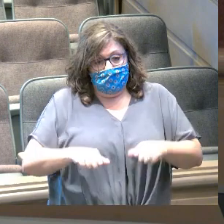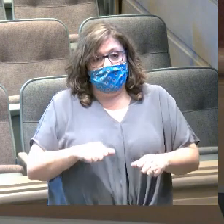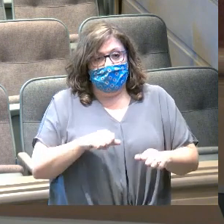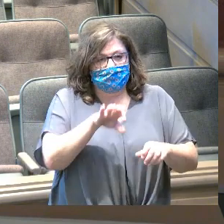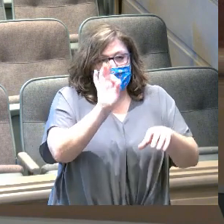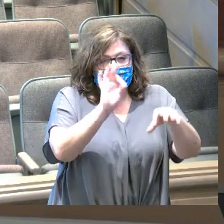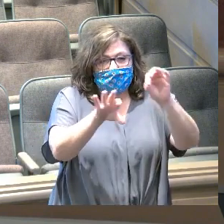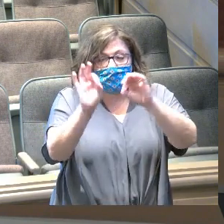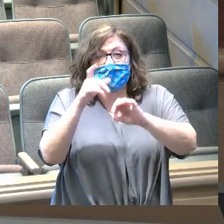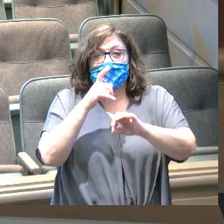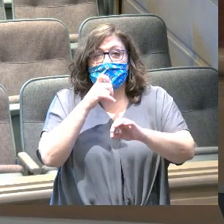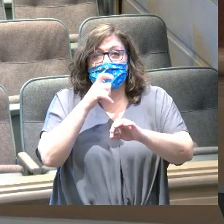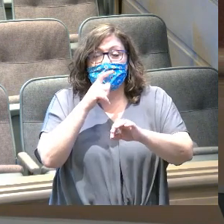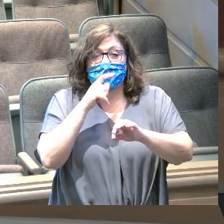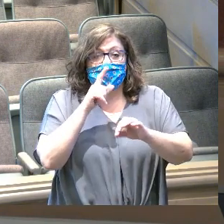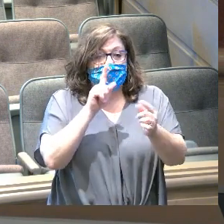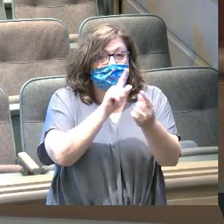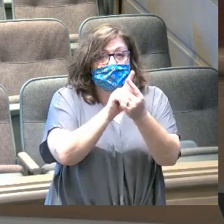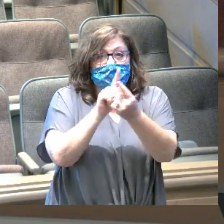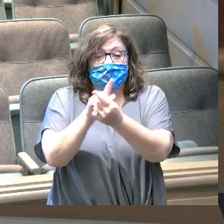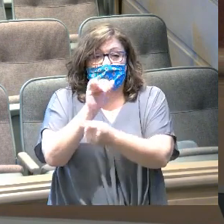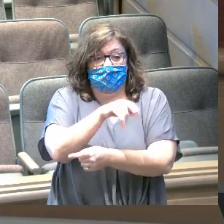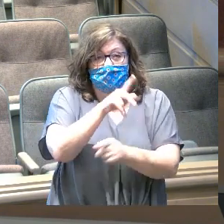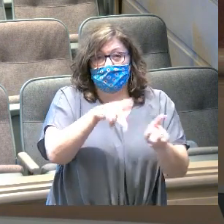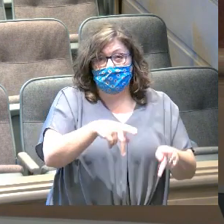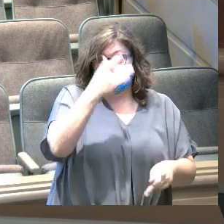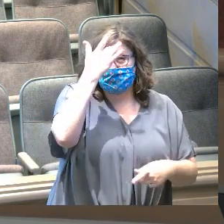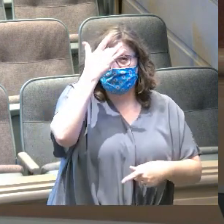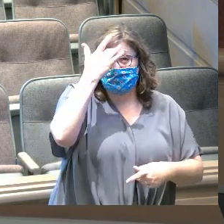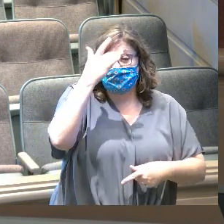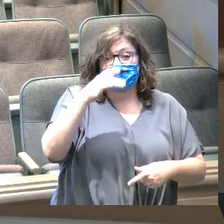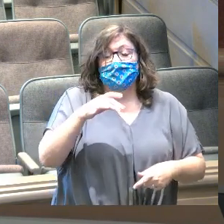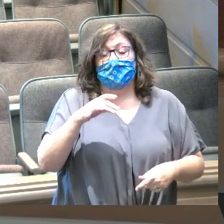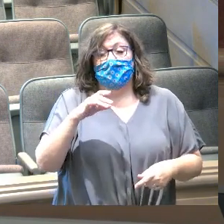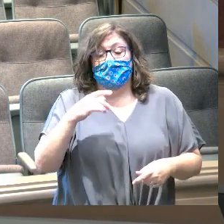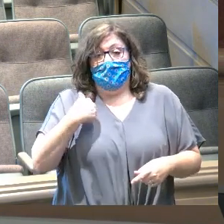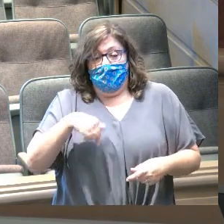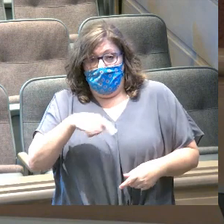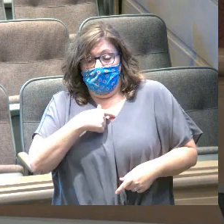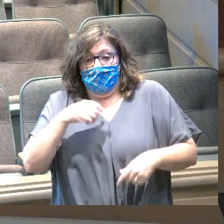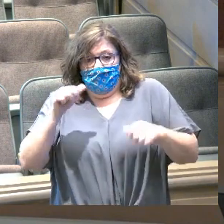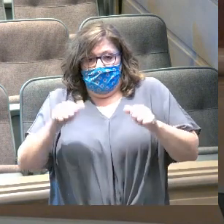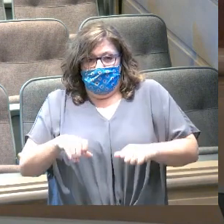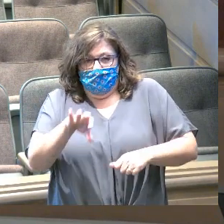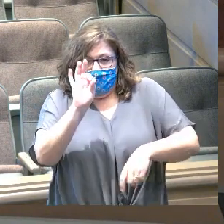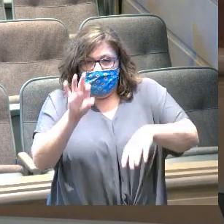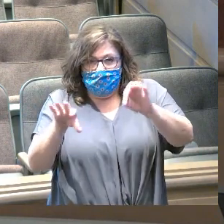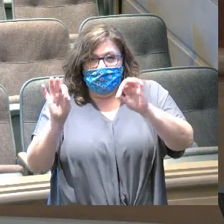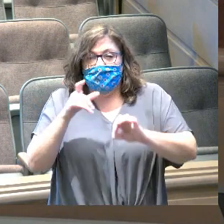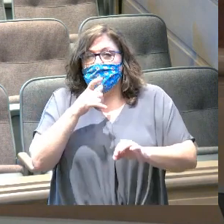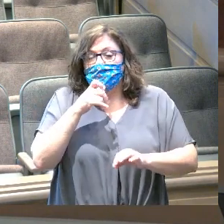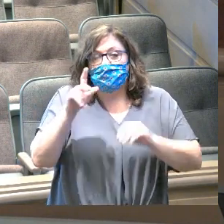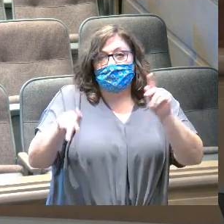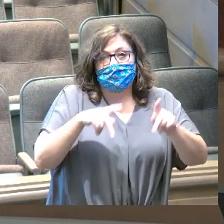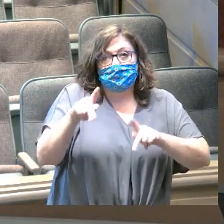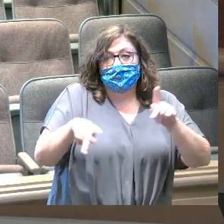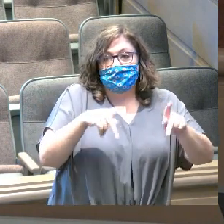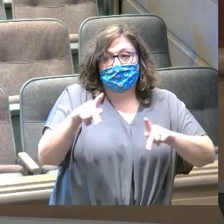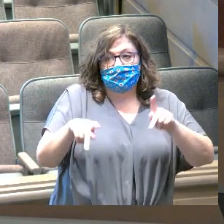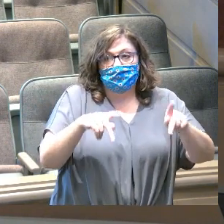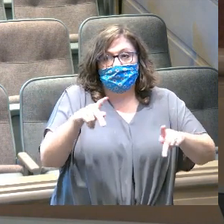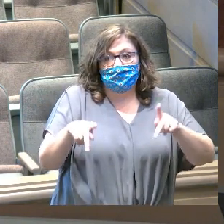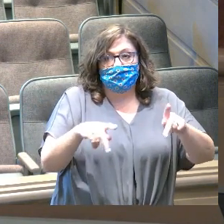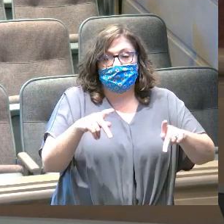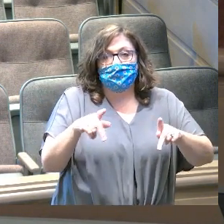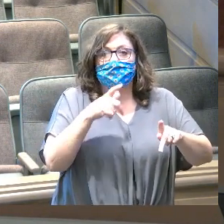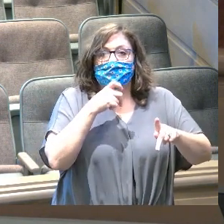than quarantine the entire community, what we will be able to do is identify the clusters of those people who